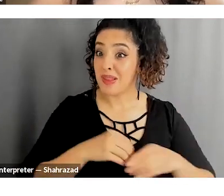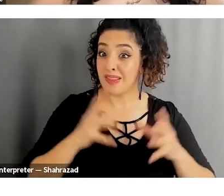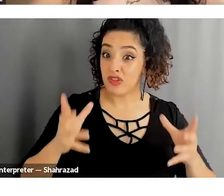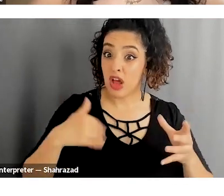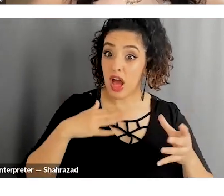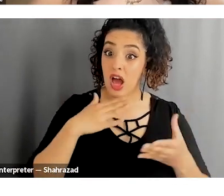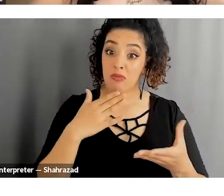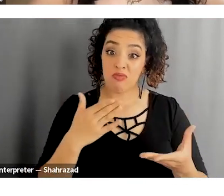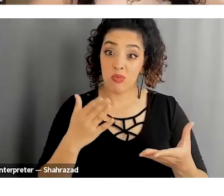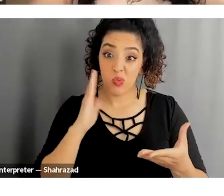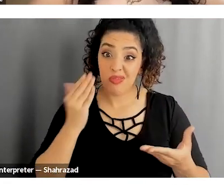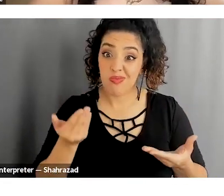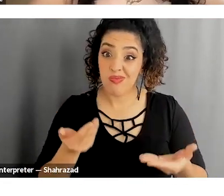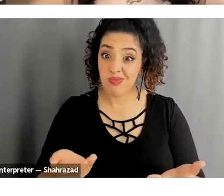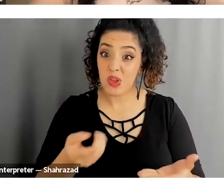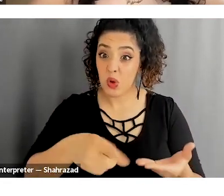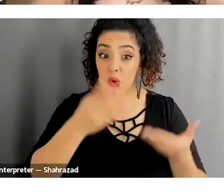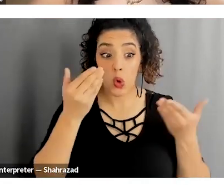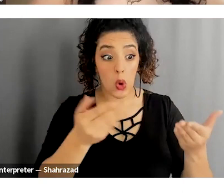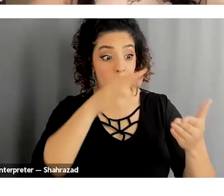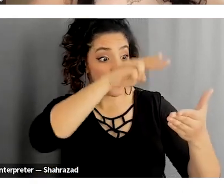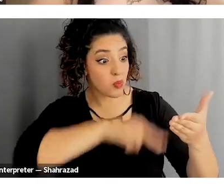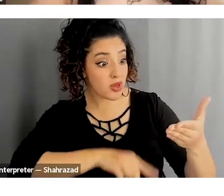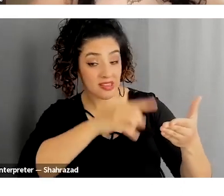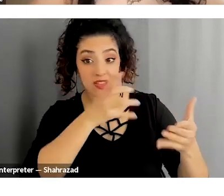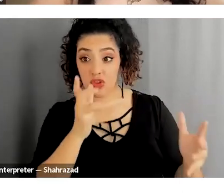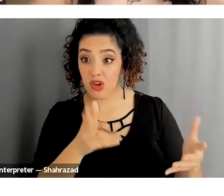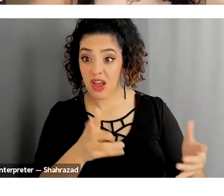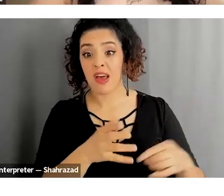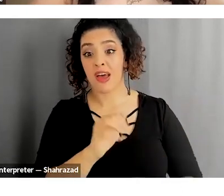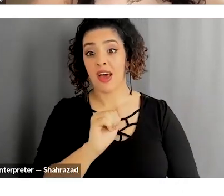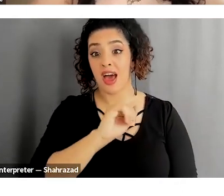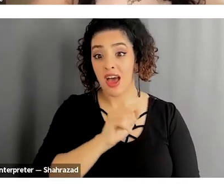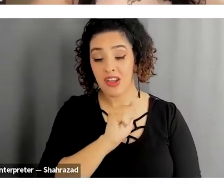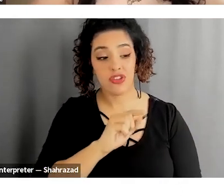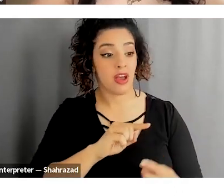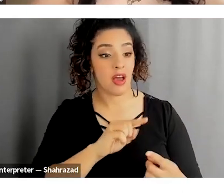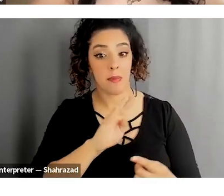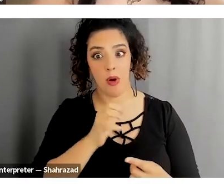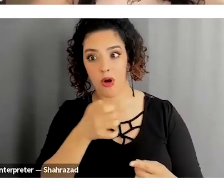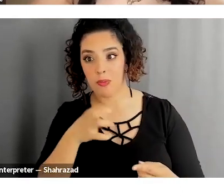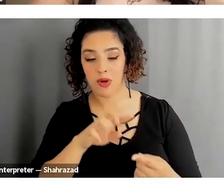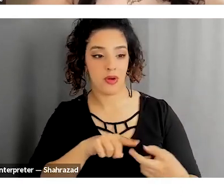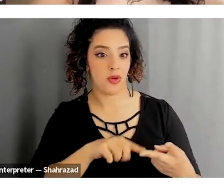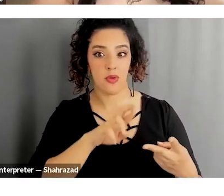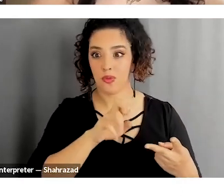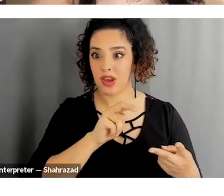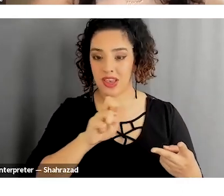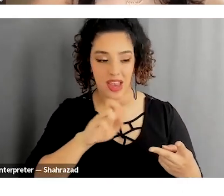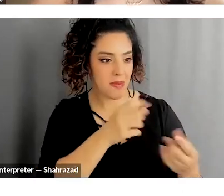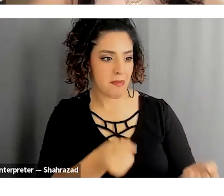read Aja Barber, Renee, a lot of really great conversations talking